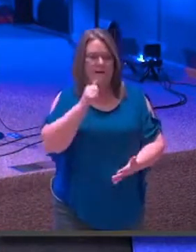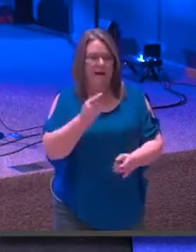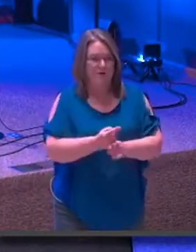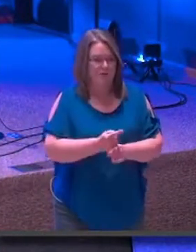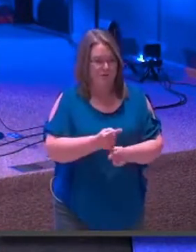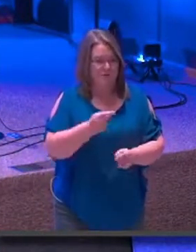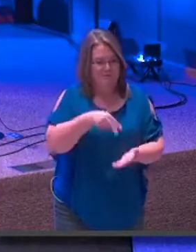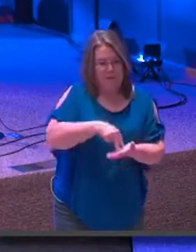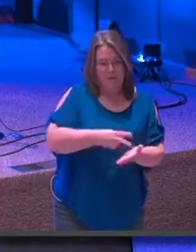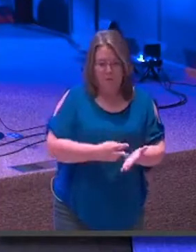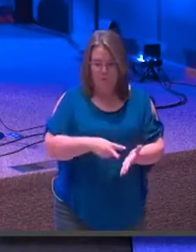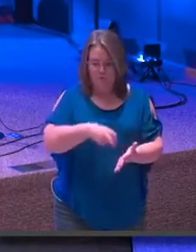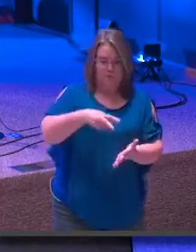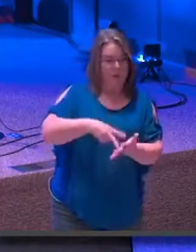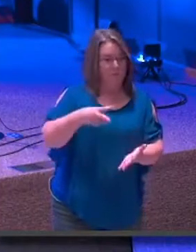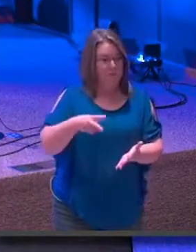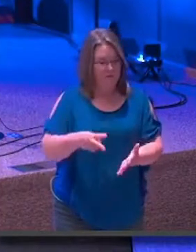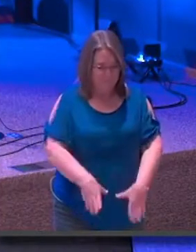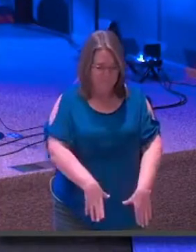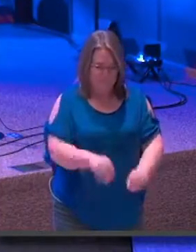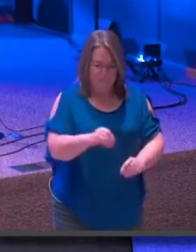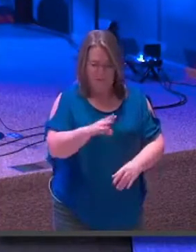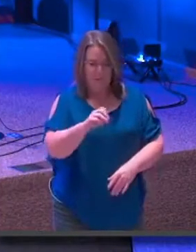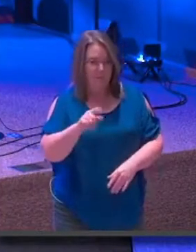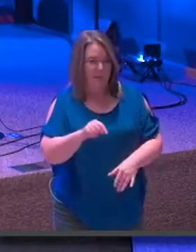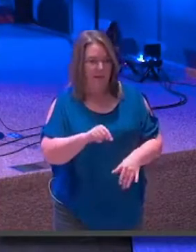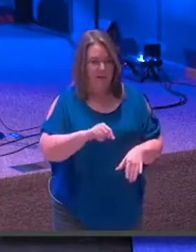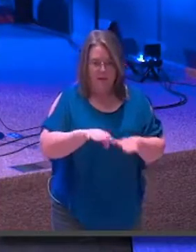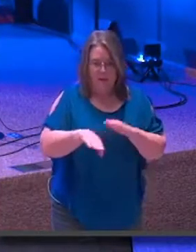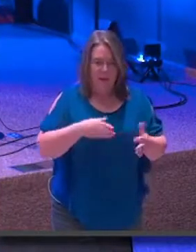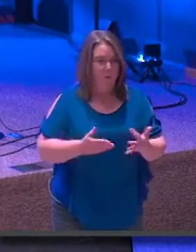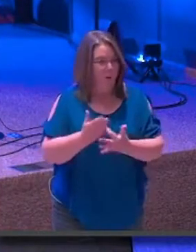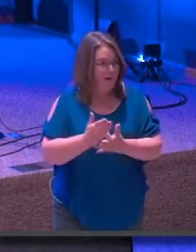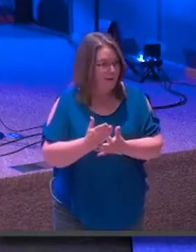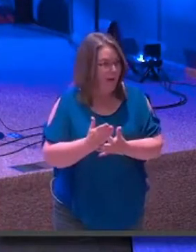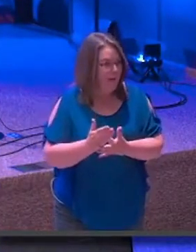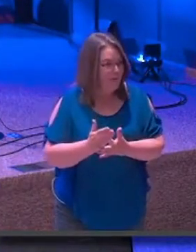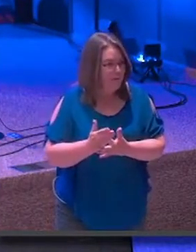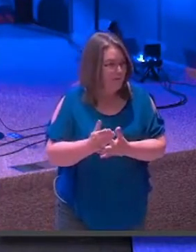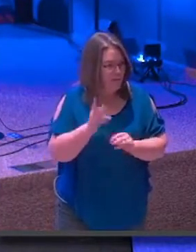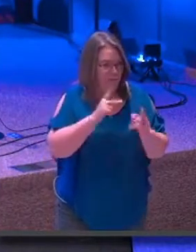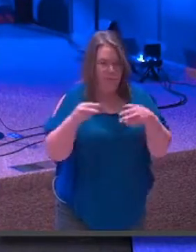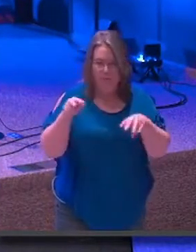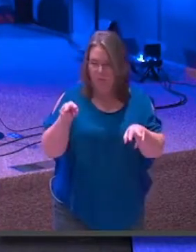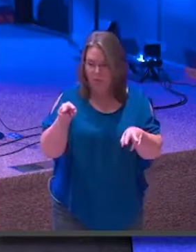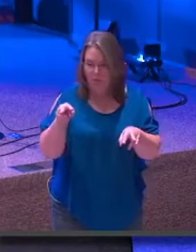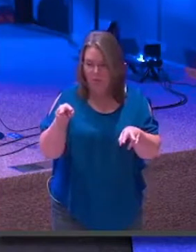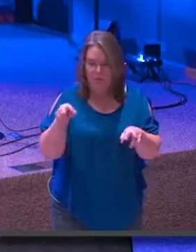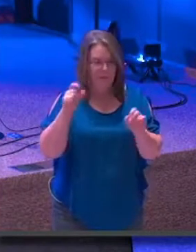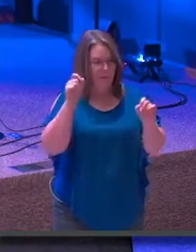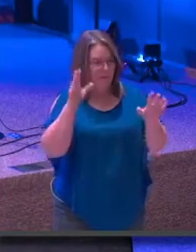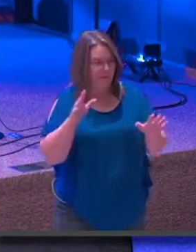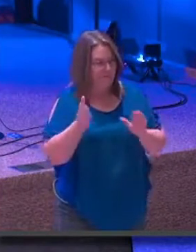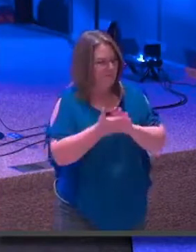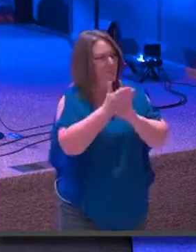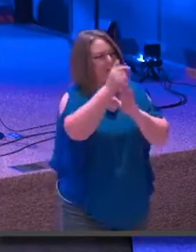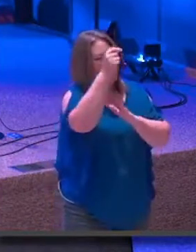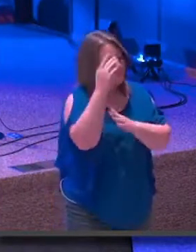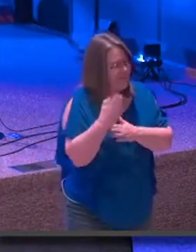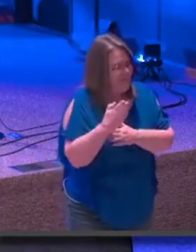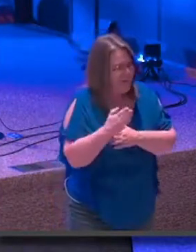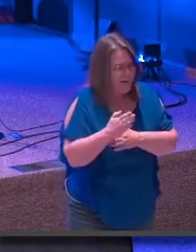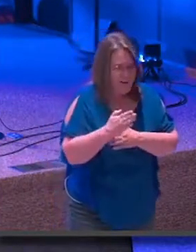up, grabbed his mat, and walked out through the stunned onlookers. They were all amazed and praised God, exclaiming, "We've